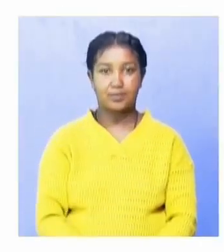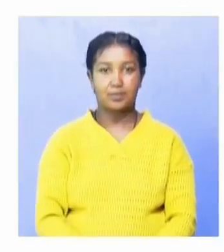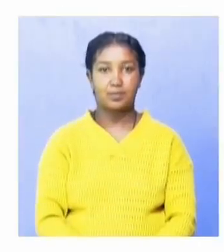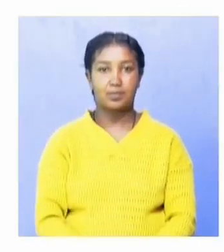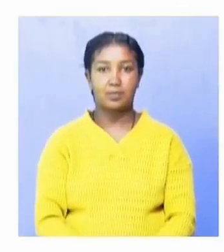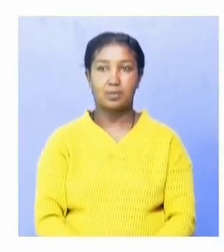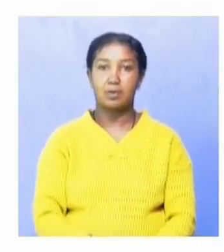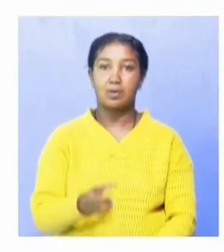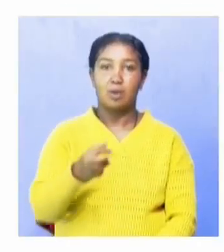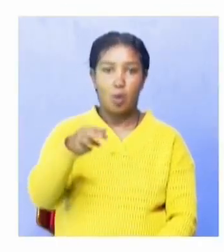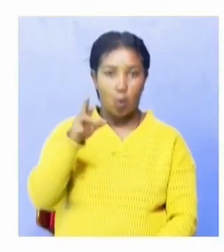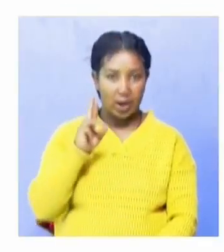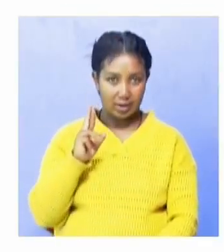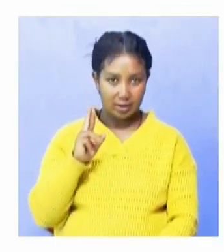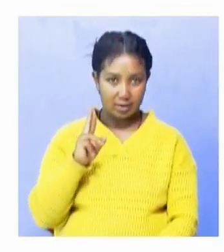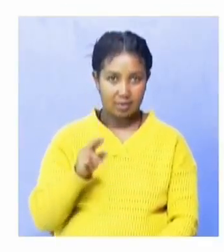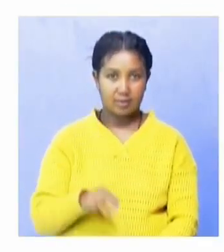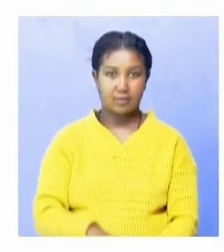were